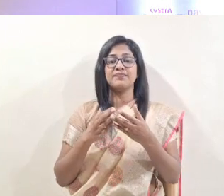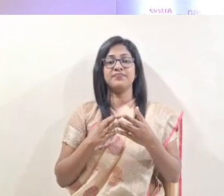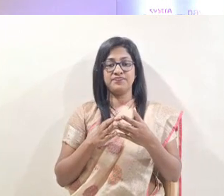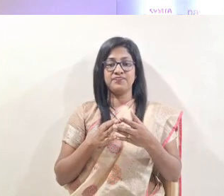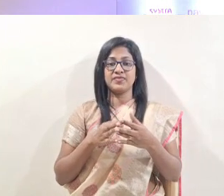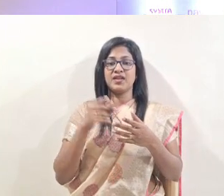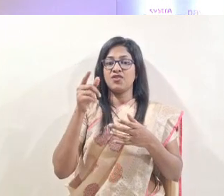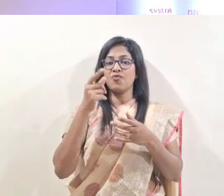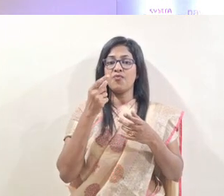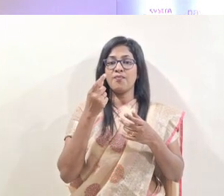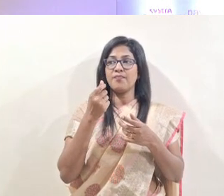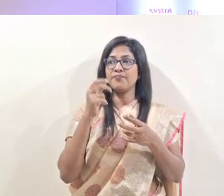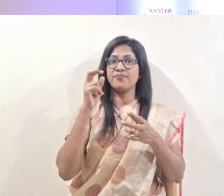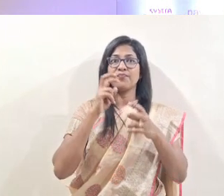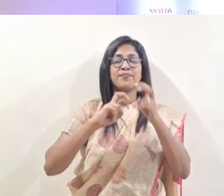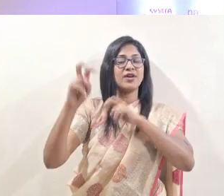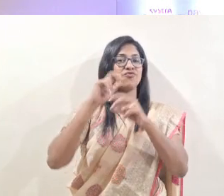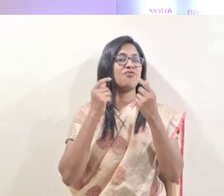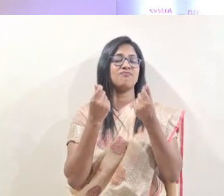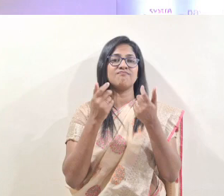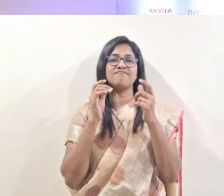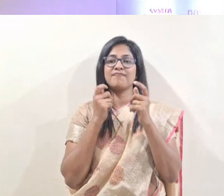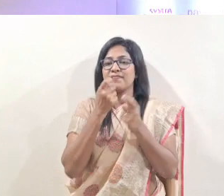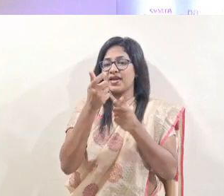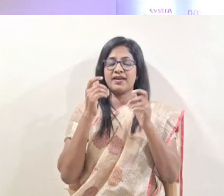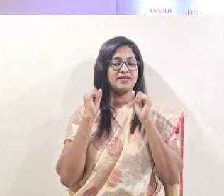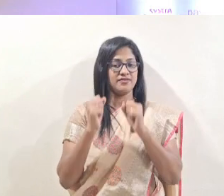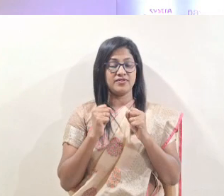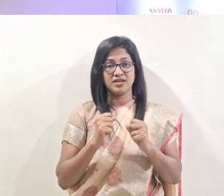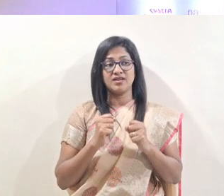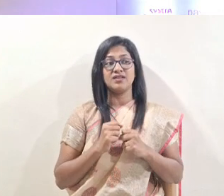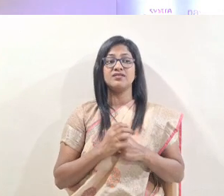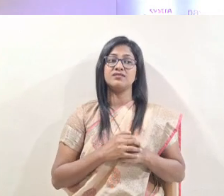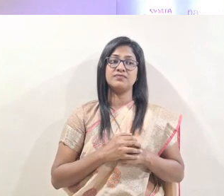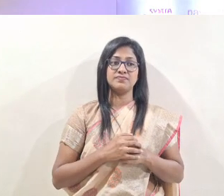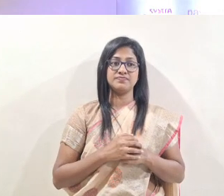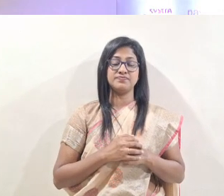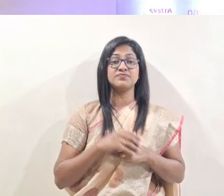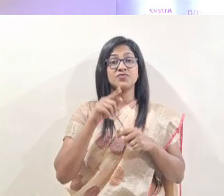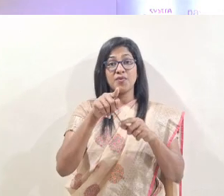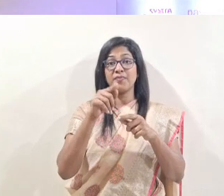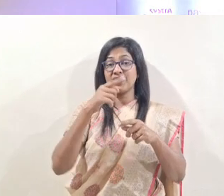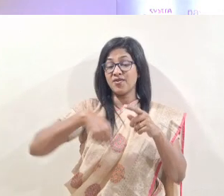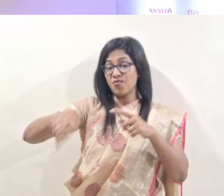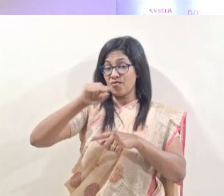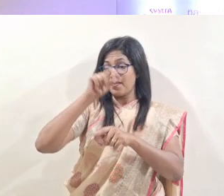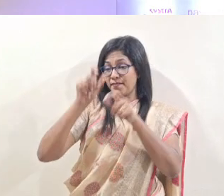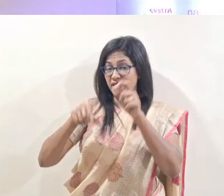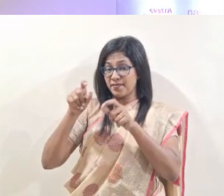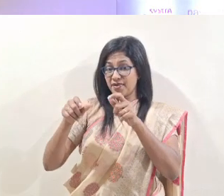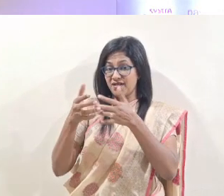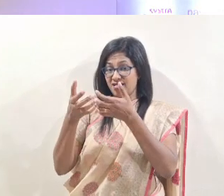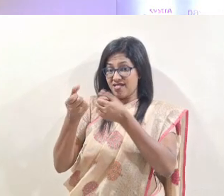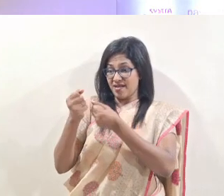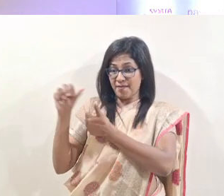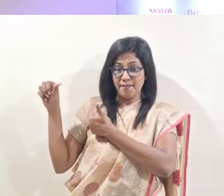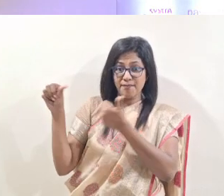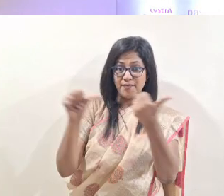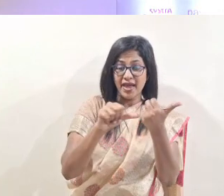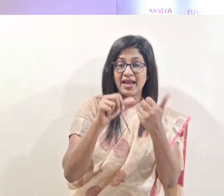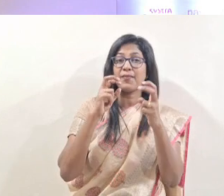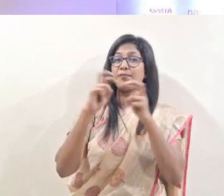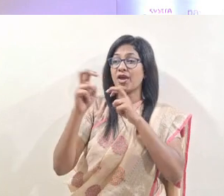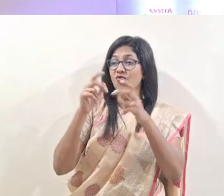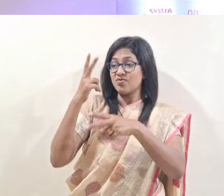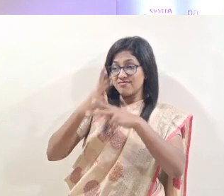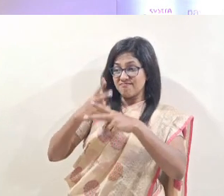cannot afford metros. So are we also talking about retaining those people coming back to metros? So how do